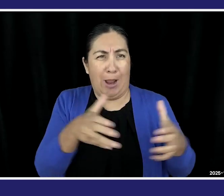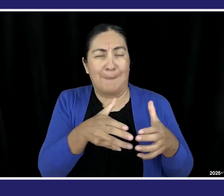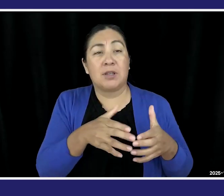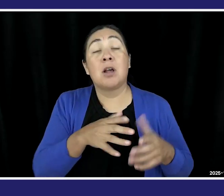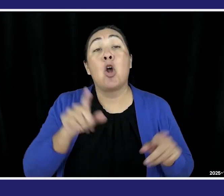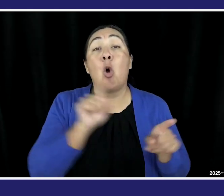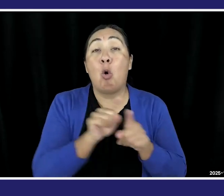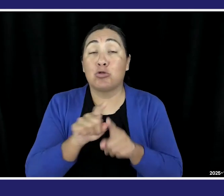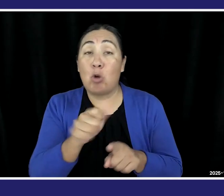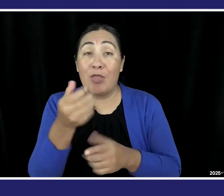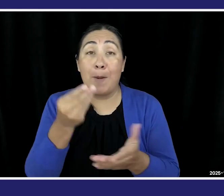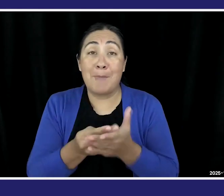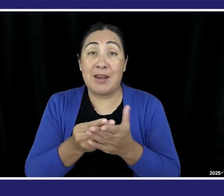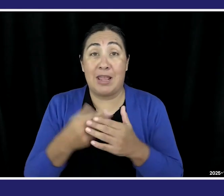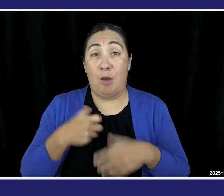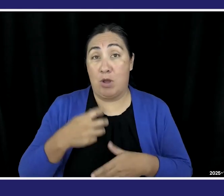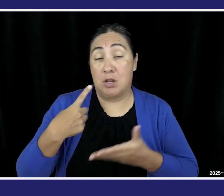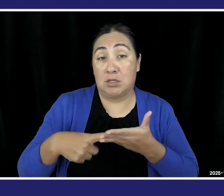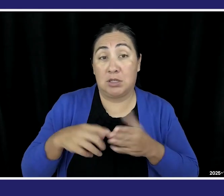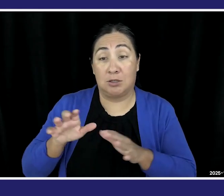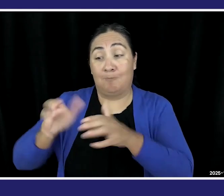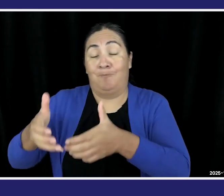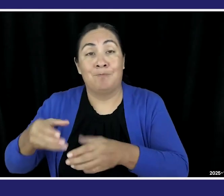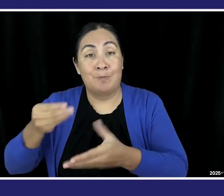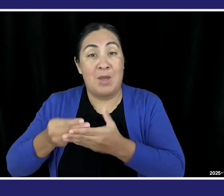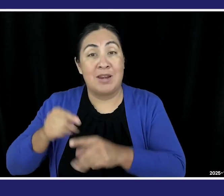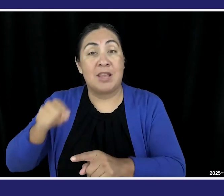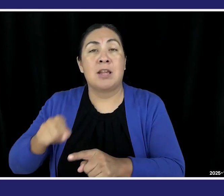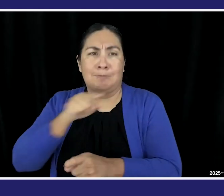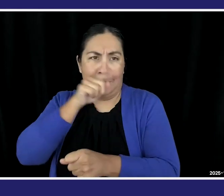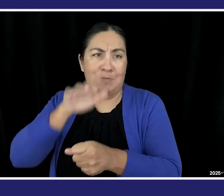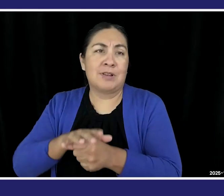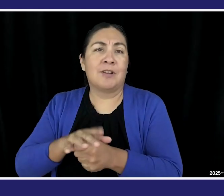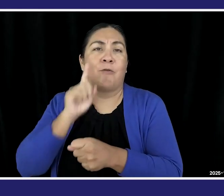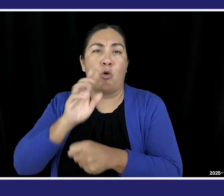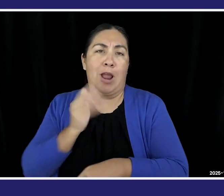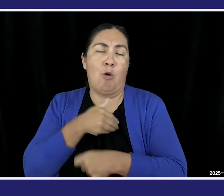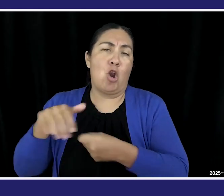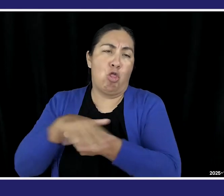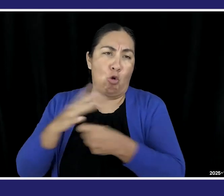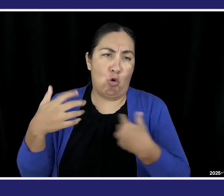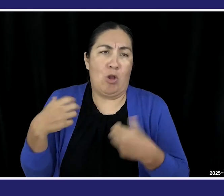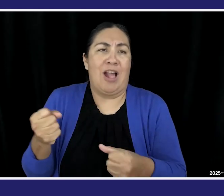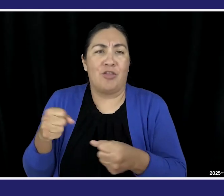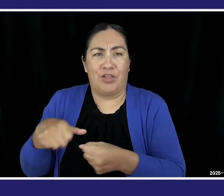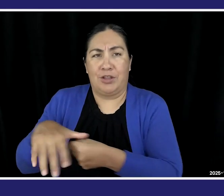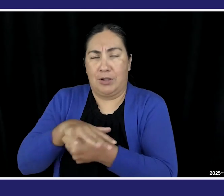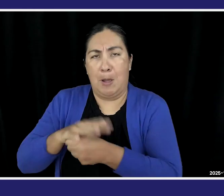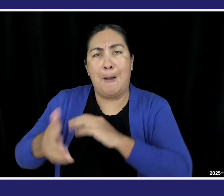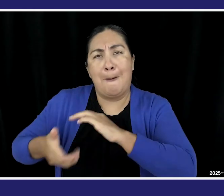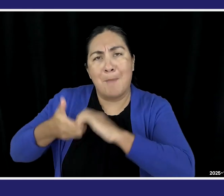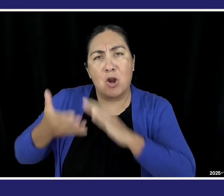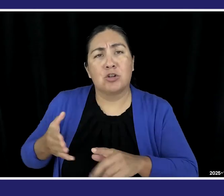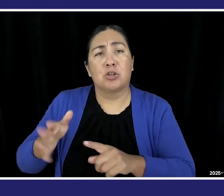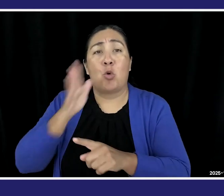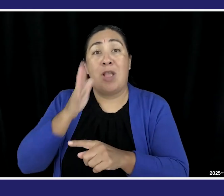dedicated funding to support our local health jurisdiction partners. They are going to be asked with these dollars to really